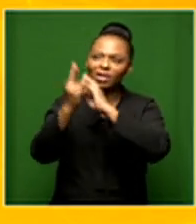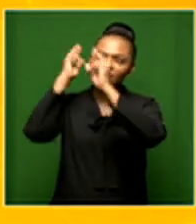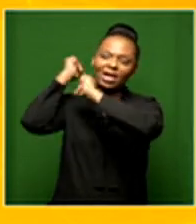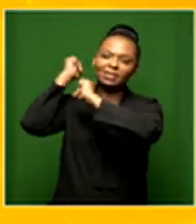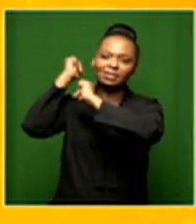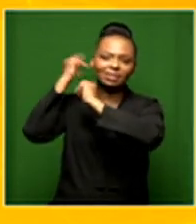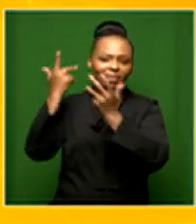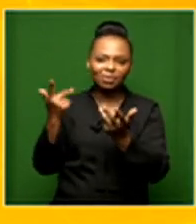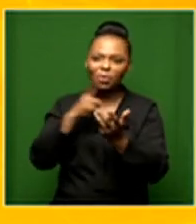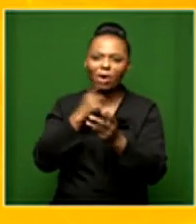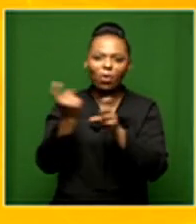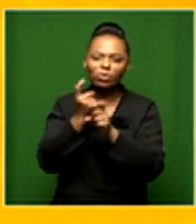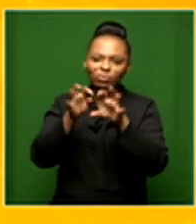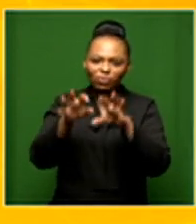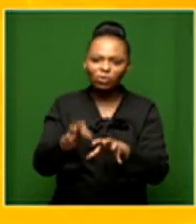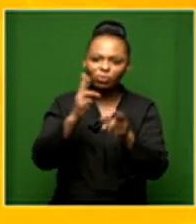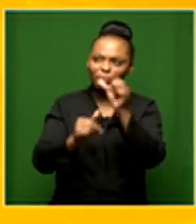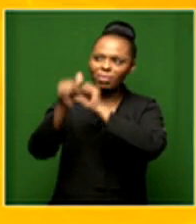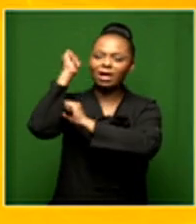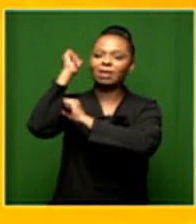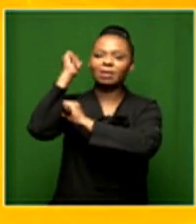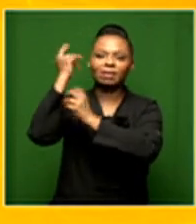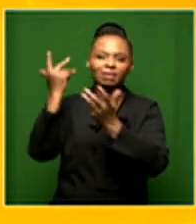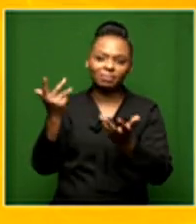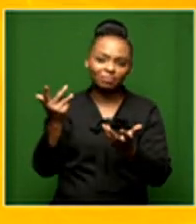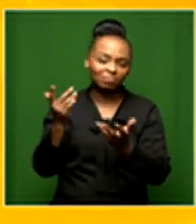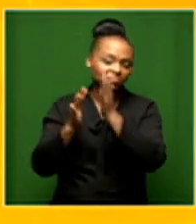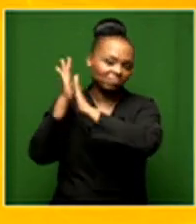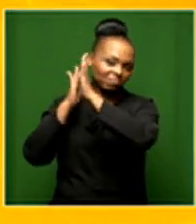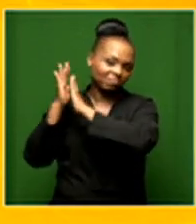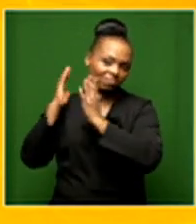to where we were. And this reminded me of something like that. All right, let's take a look at our quiz.